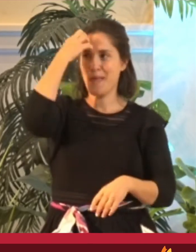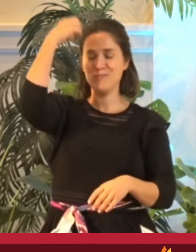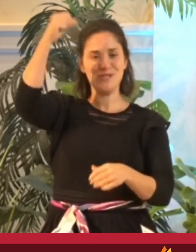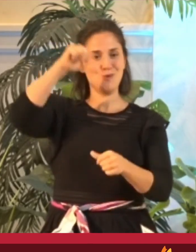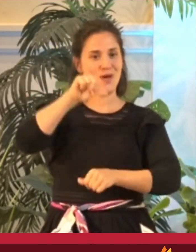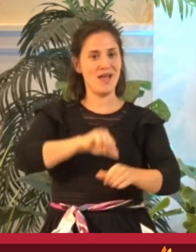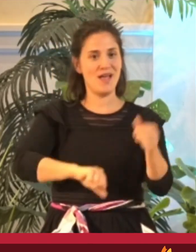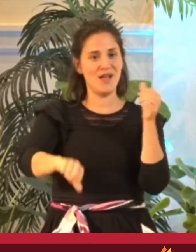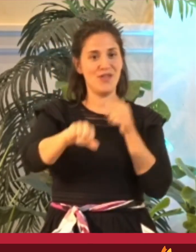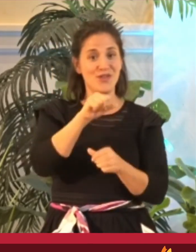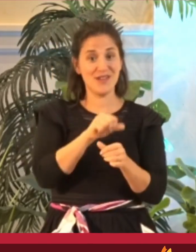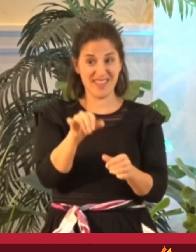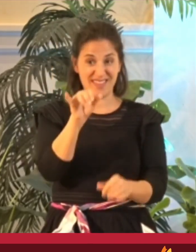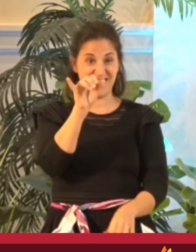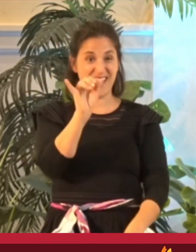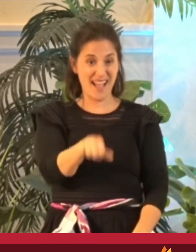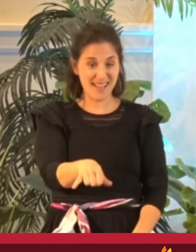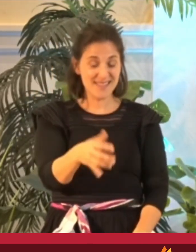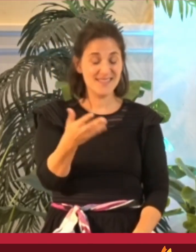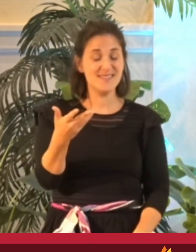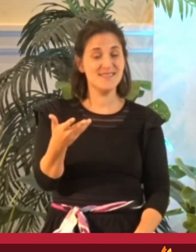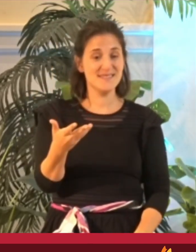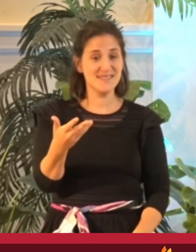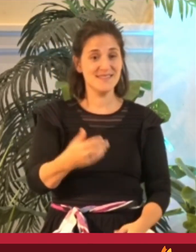close circle might not see.